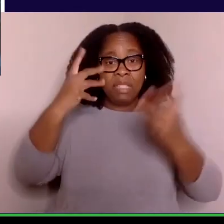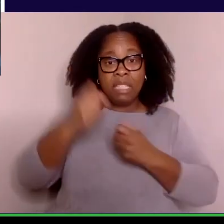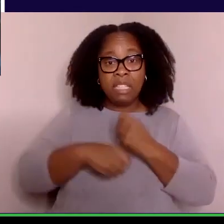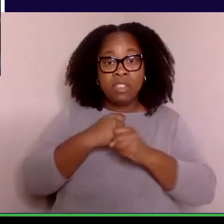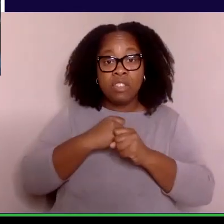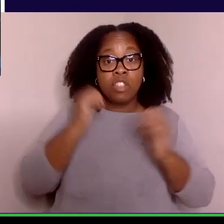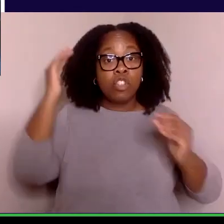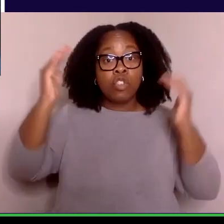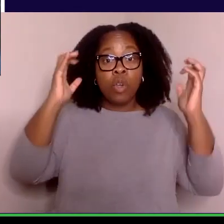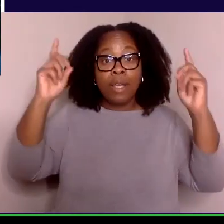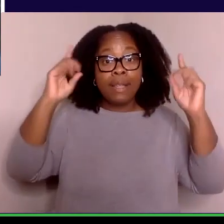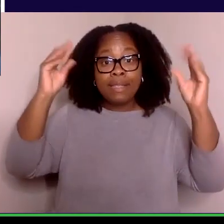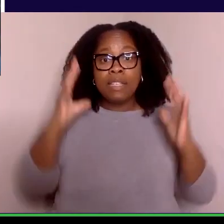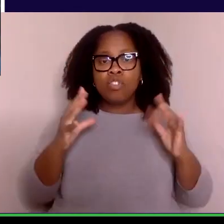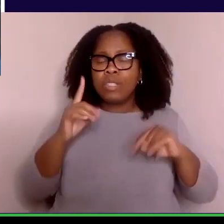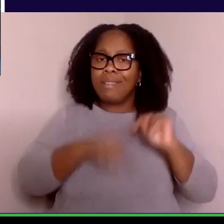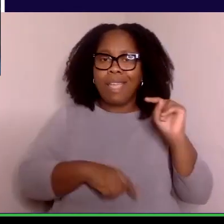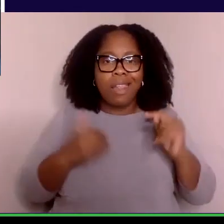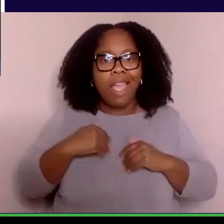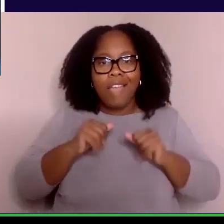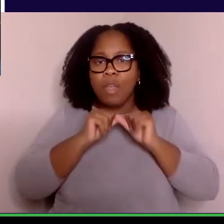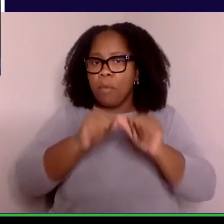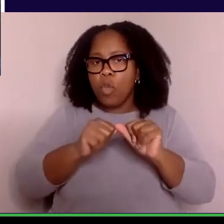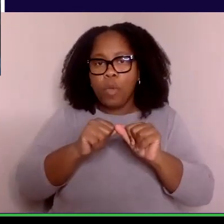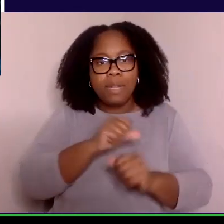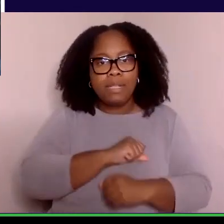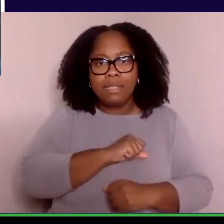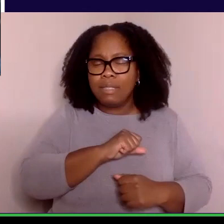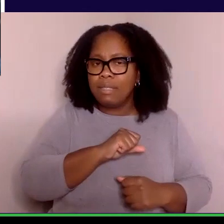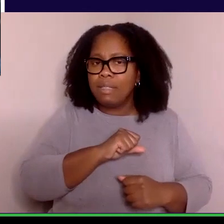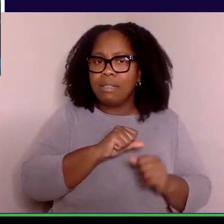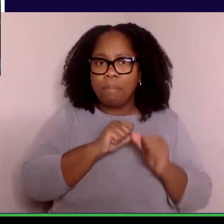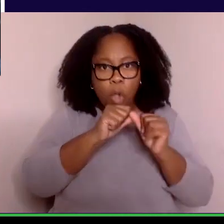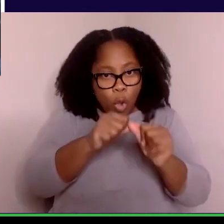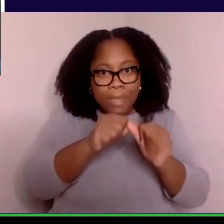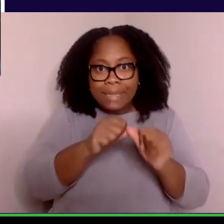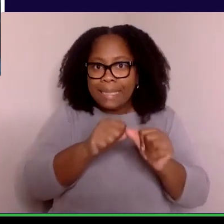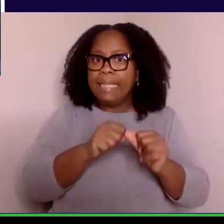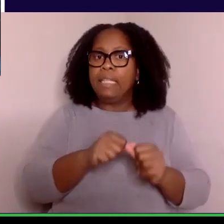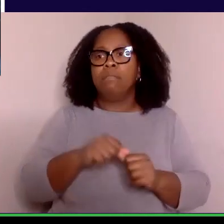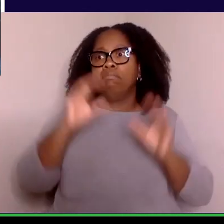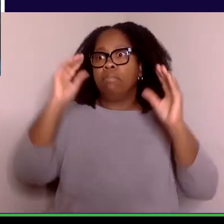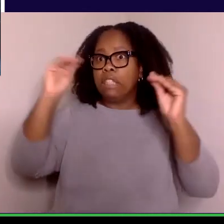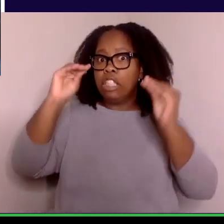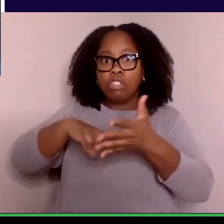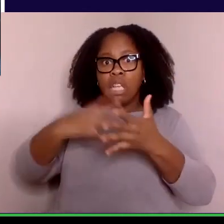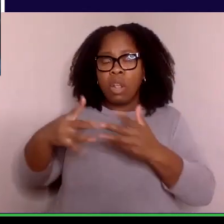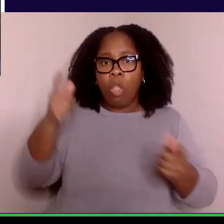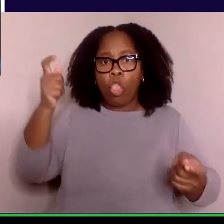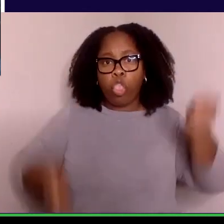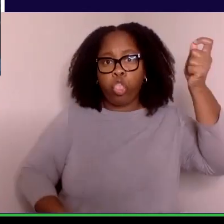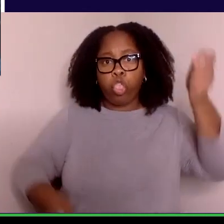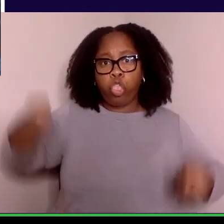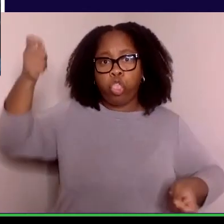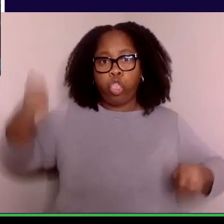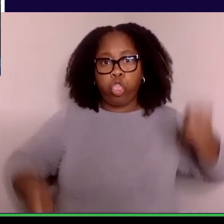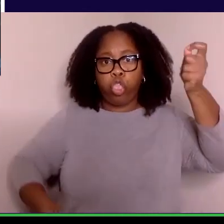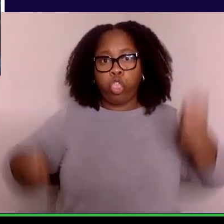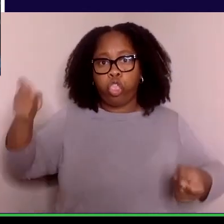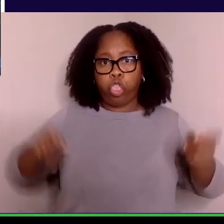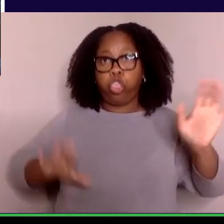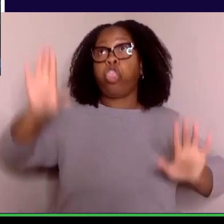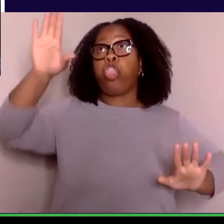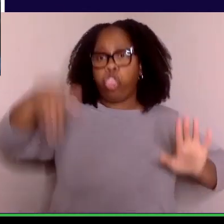permanent status, and their teaching schedule can change year to year, depending on the whims of